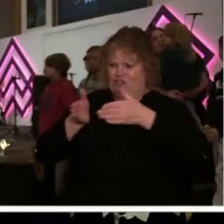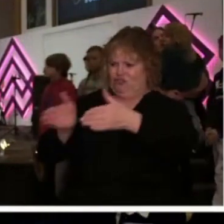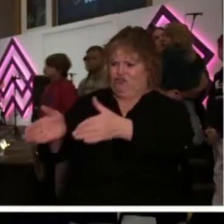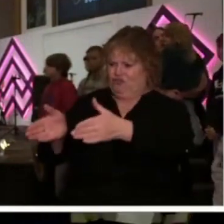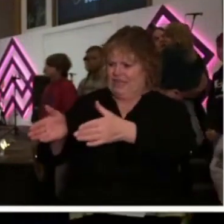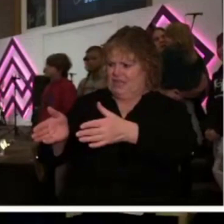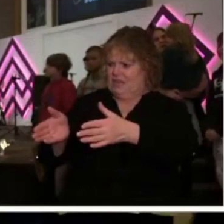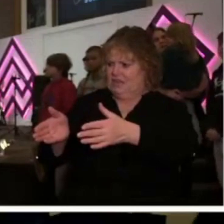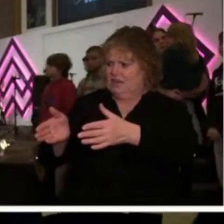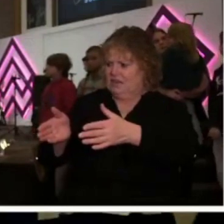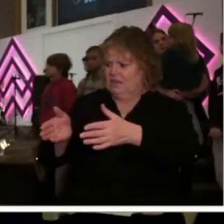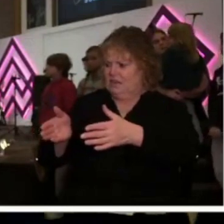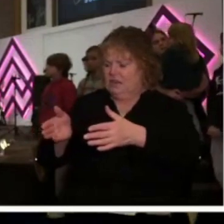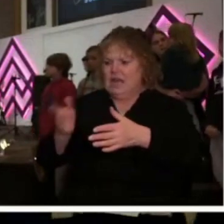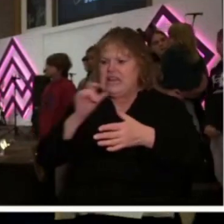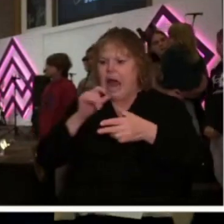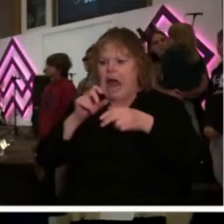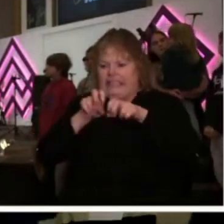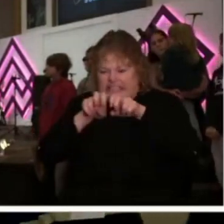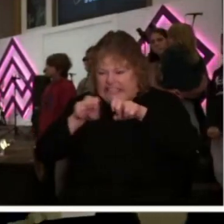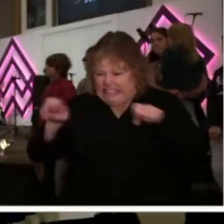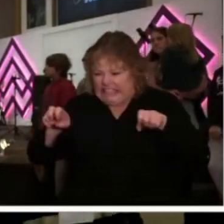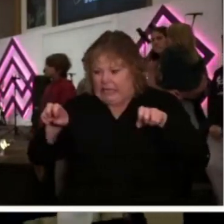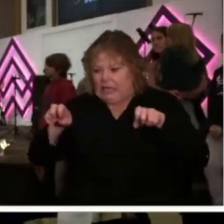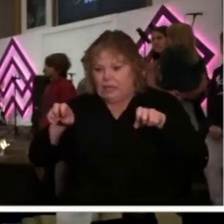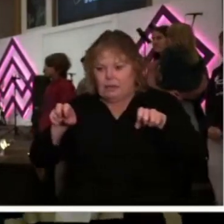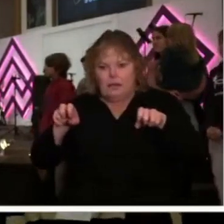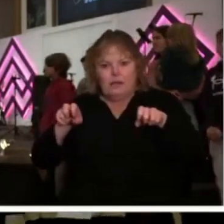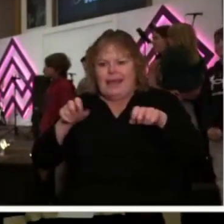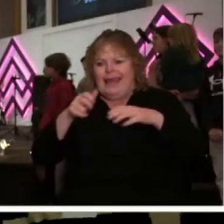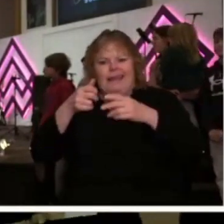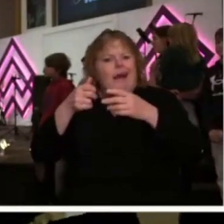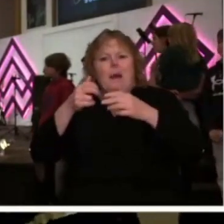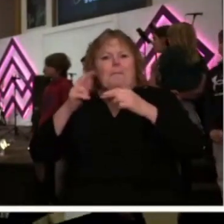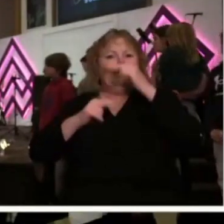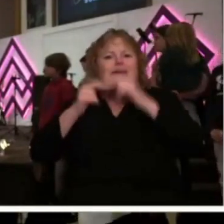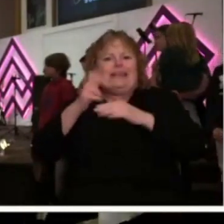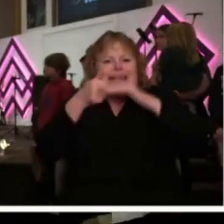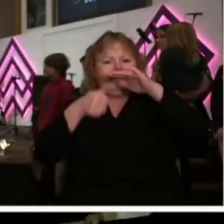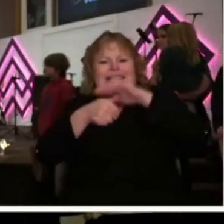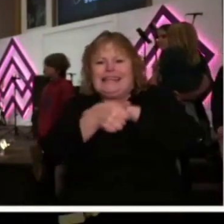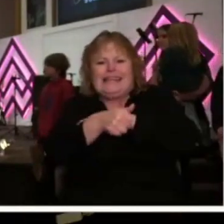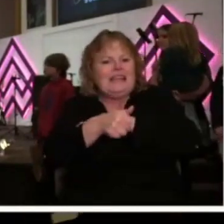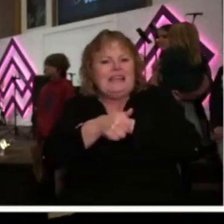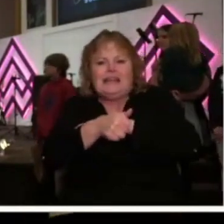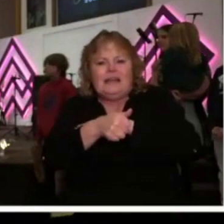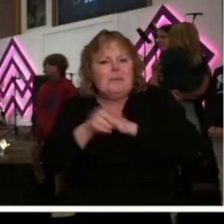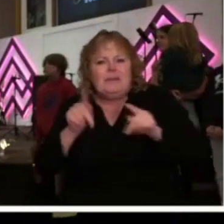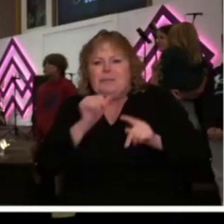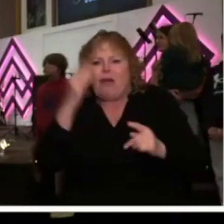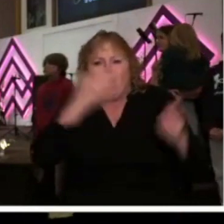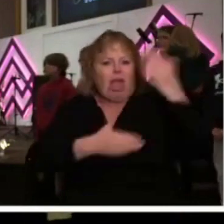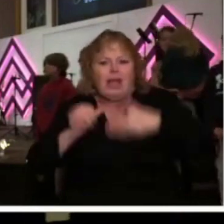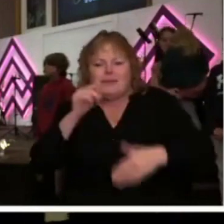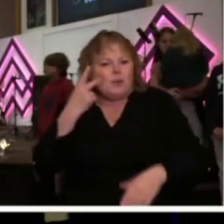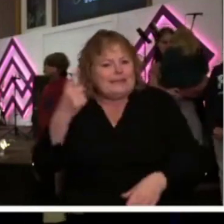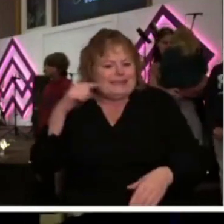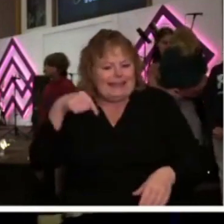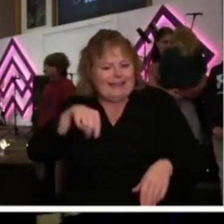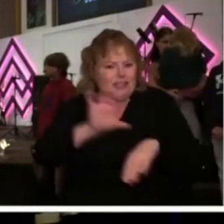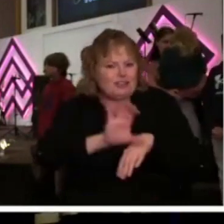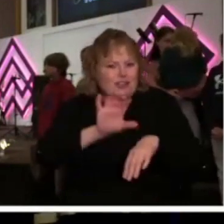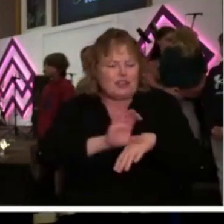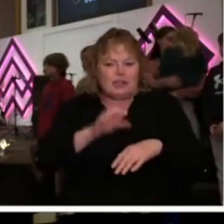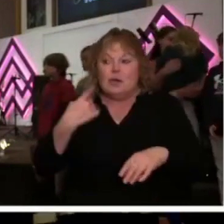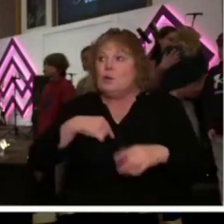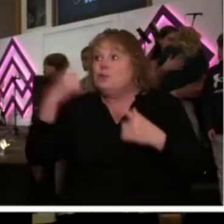the distraction of sitting like sardines tucked in a corner of our community off the Fay Road spur that is unseen. We